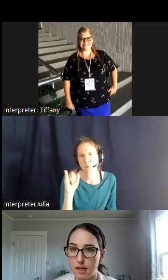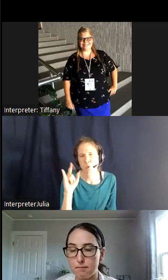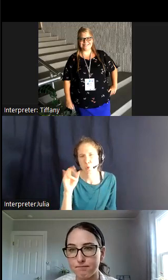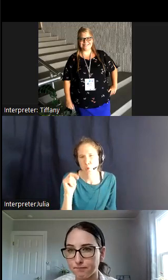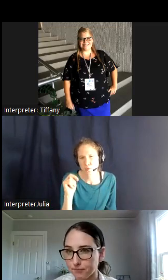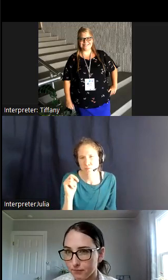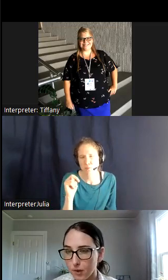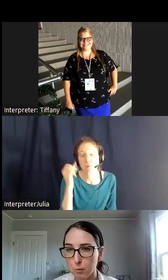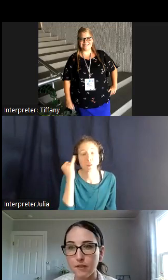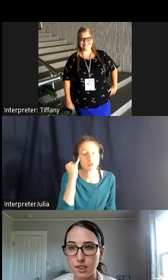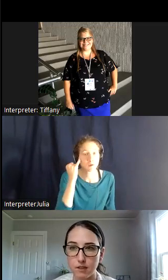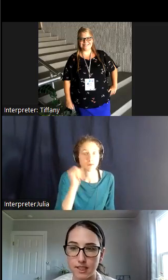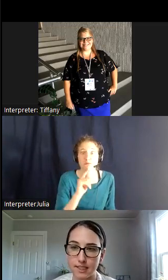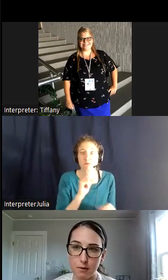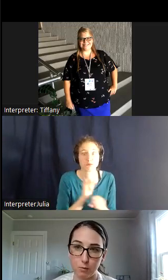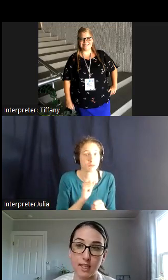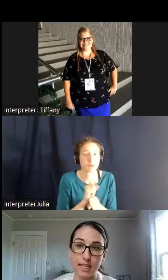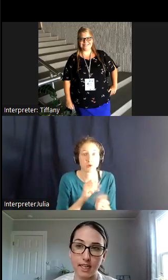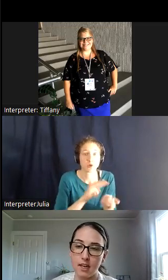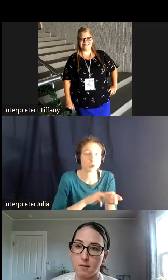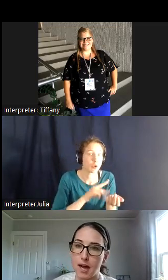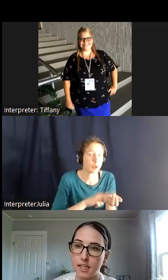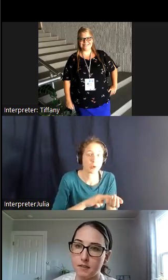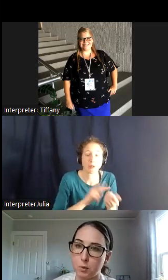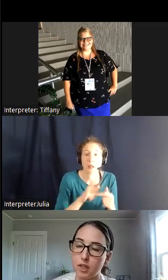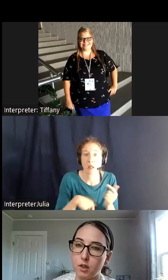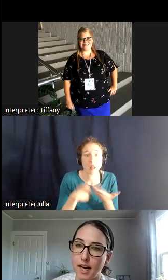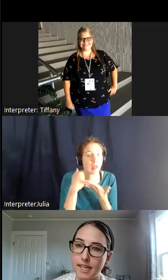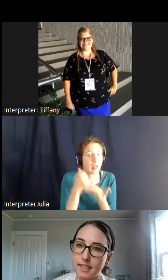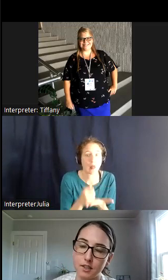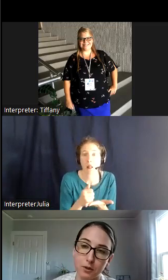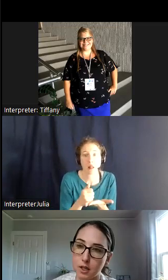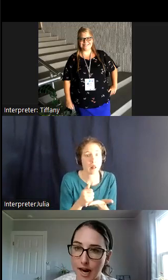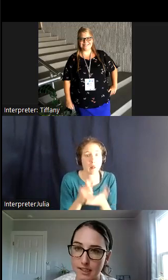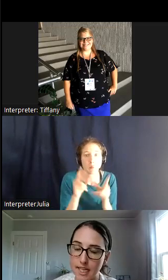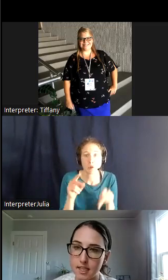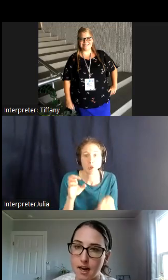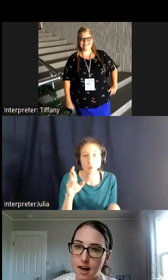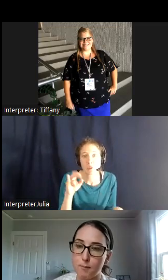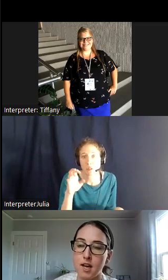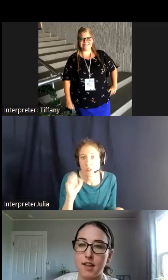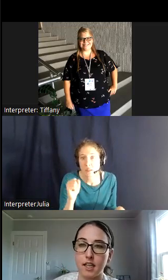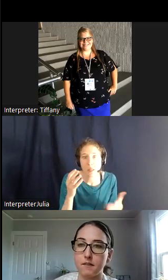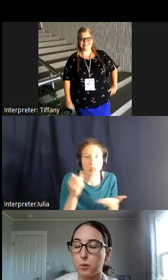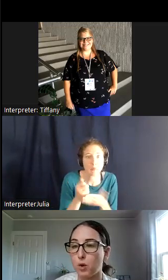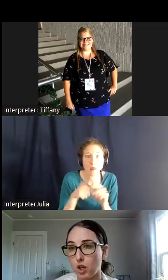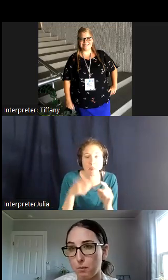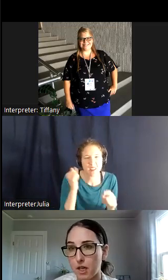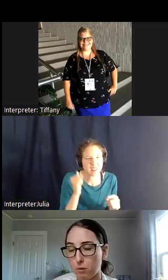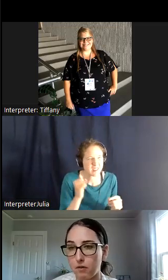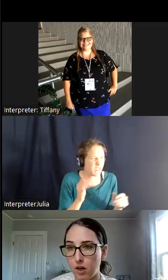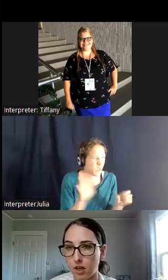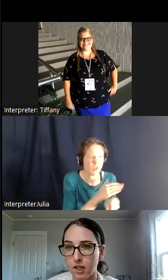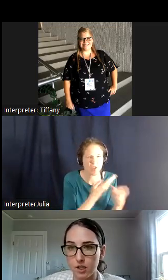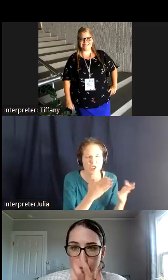not provide services that were needed by an individual in crisis due to capacity at the time, that individual could